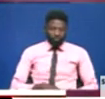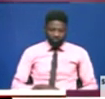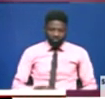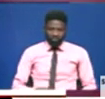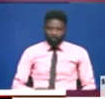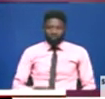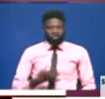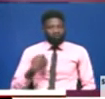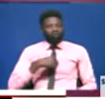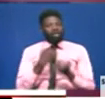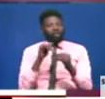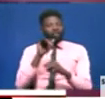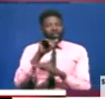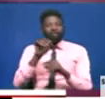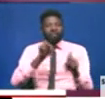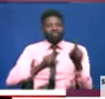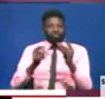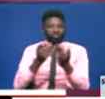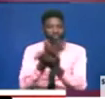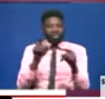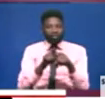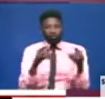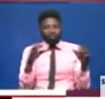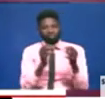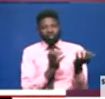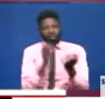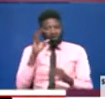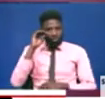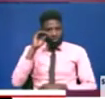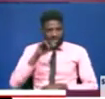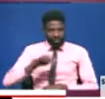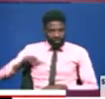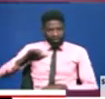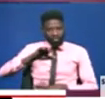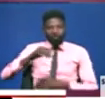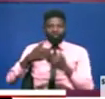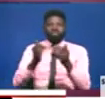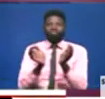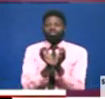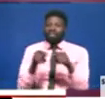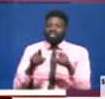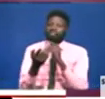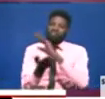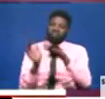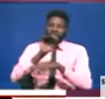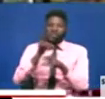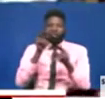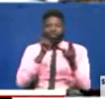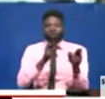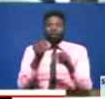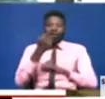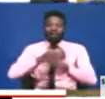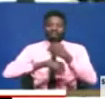therefore appeal to the citizens and the business community of Mombasa to resume their normal daily activities following the